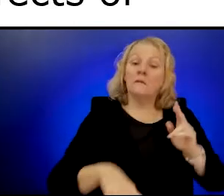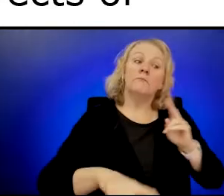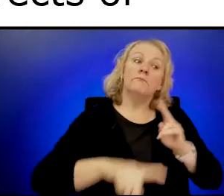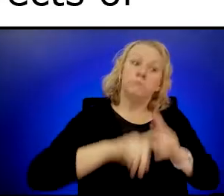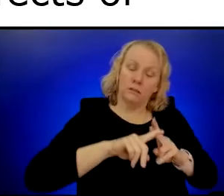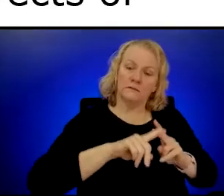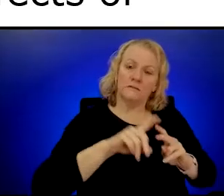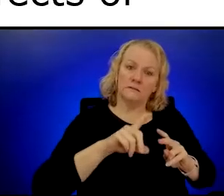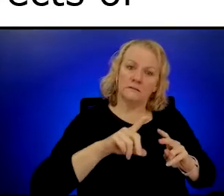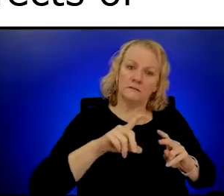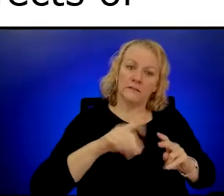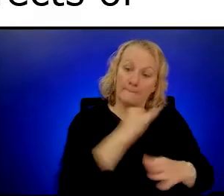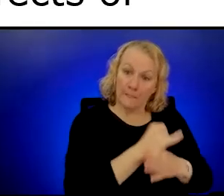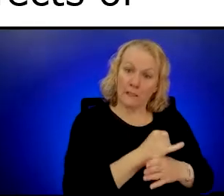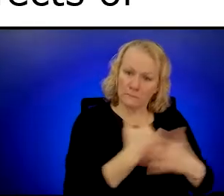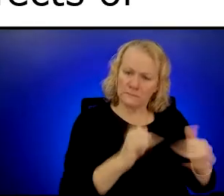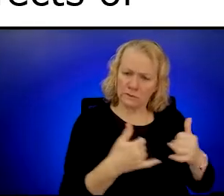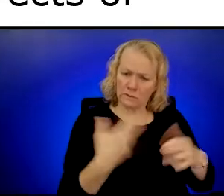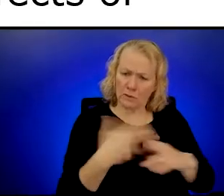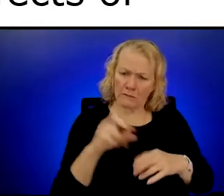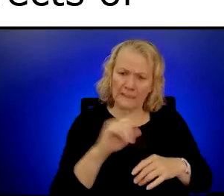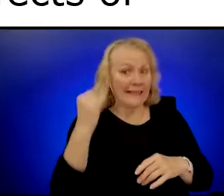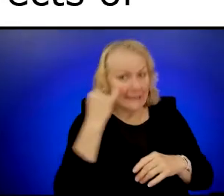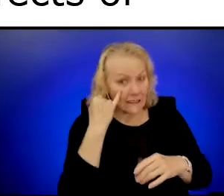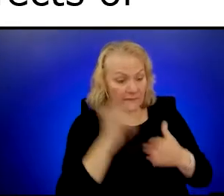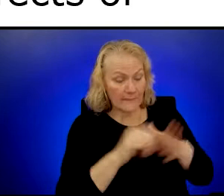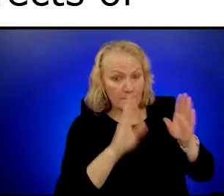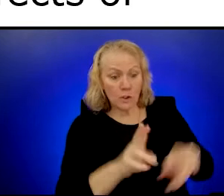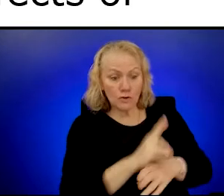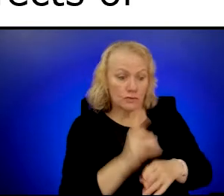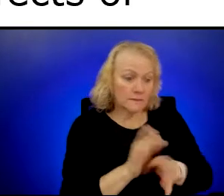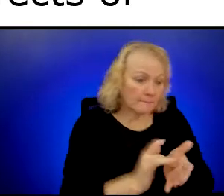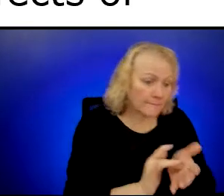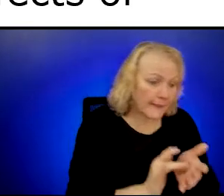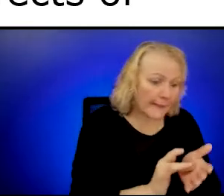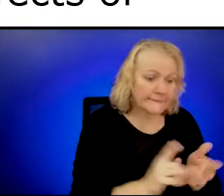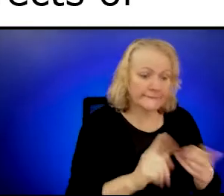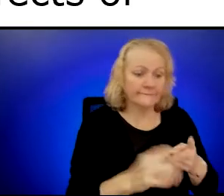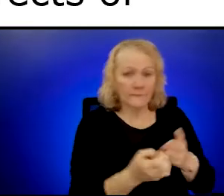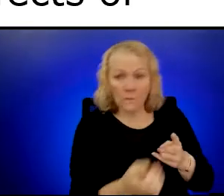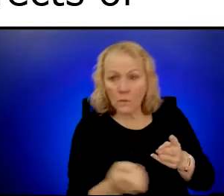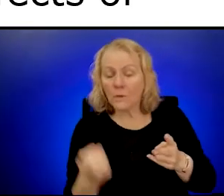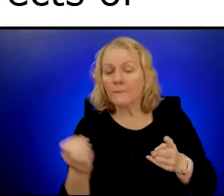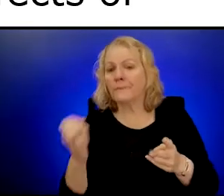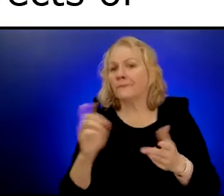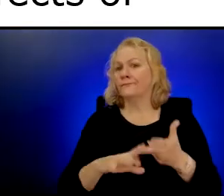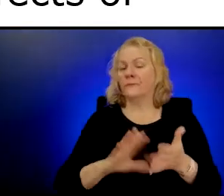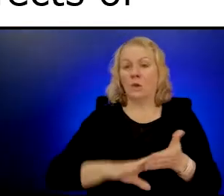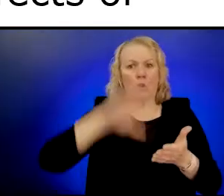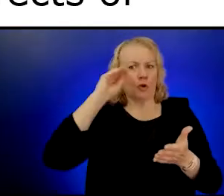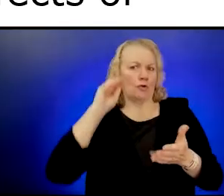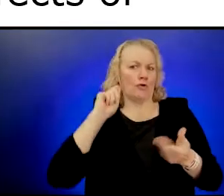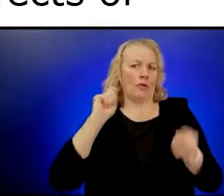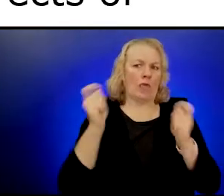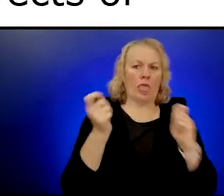regarded as a disability, even if the individual uses medication, equipment, learned adaptive